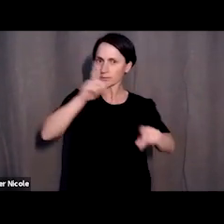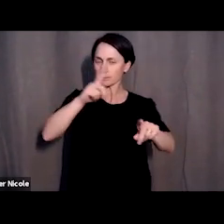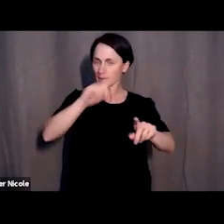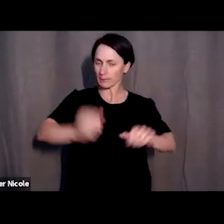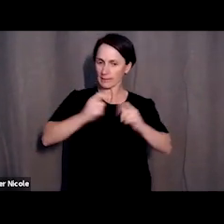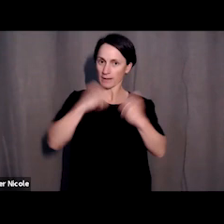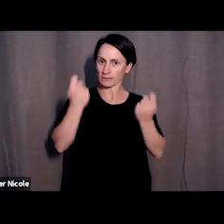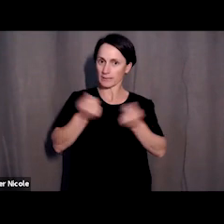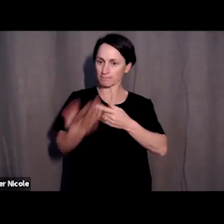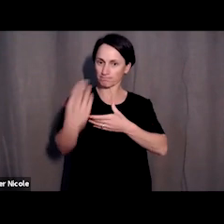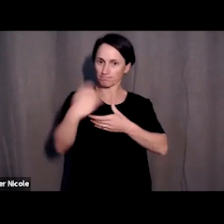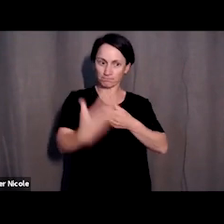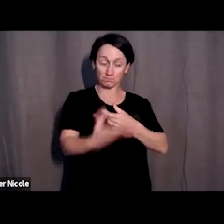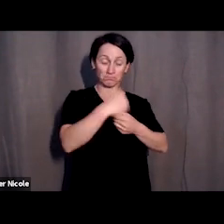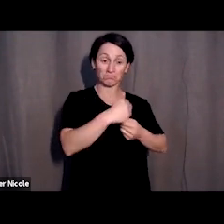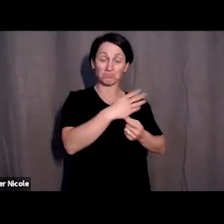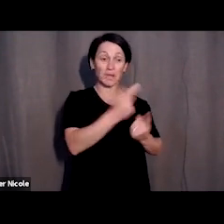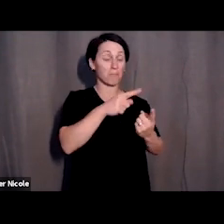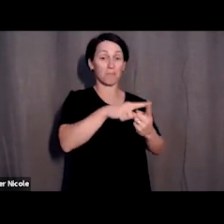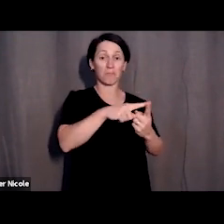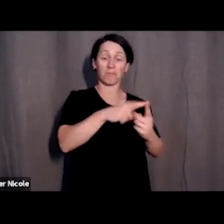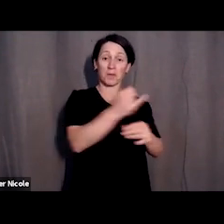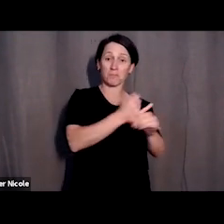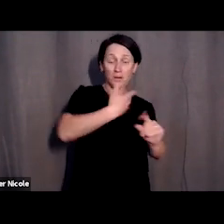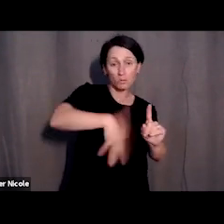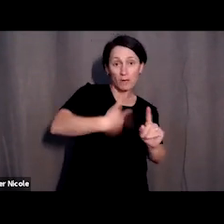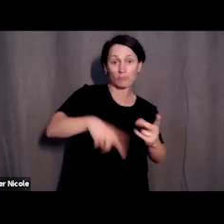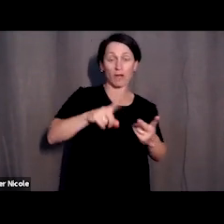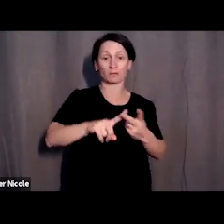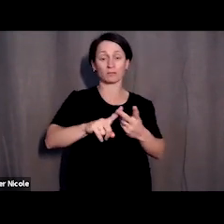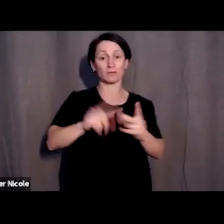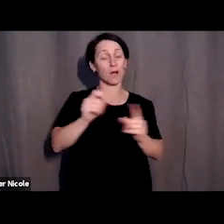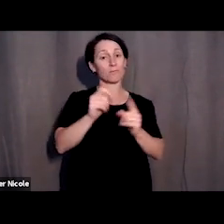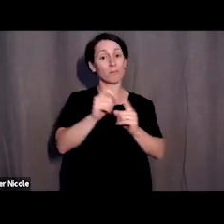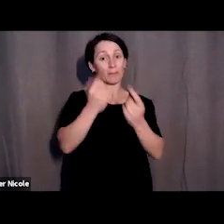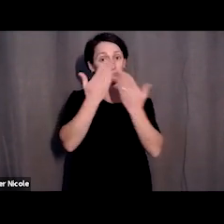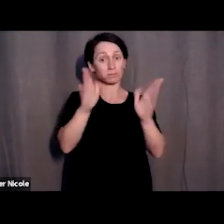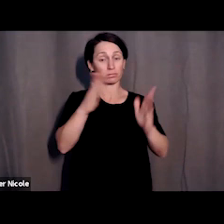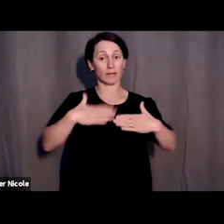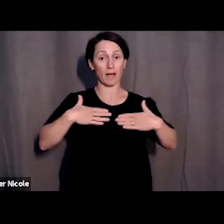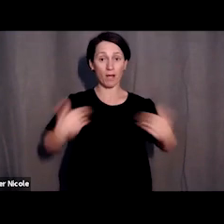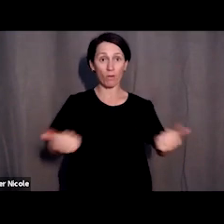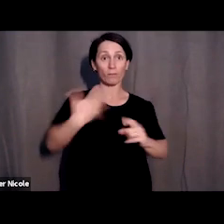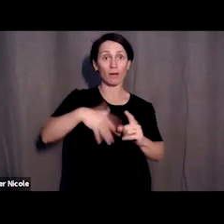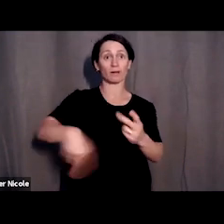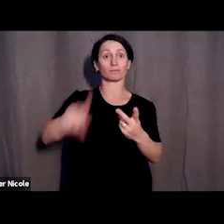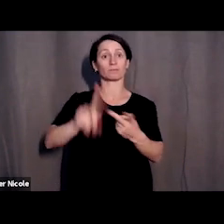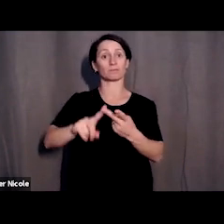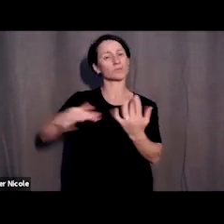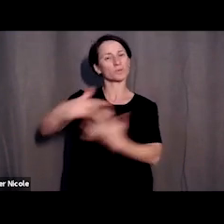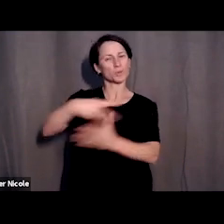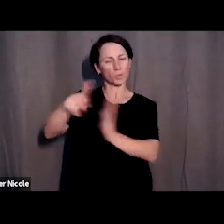people with medical backgrounds, public health backgrounds, social policy research centre, so social